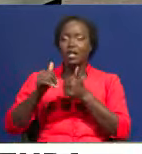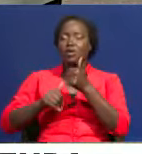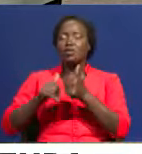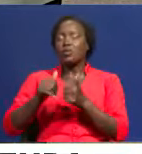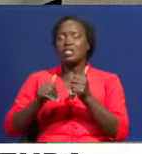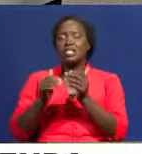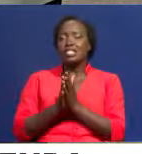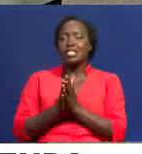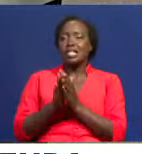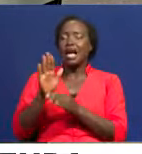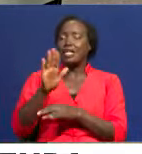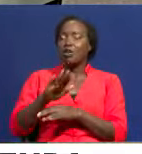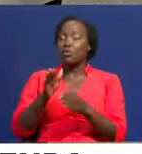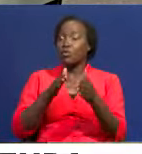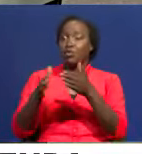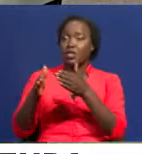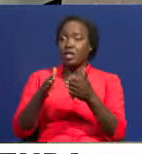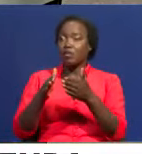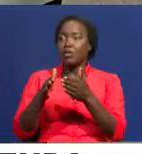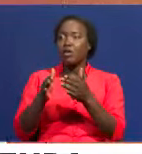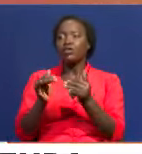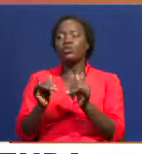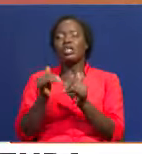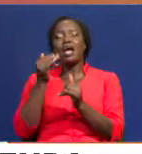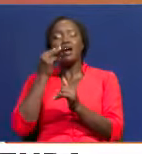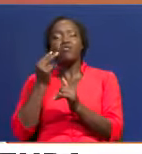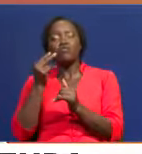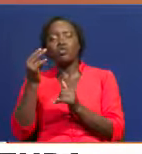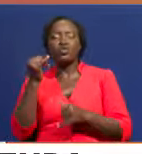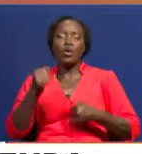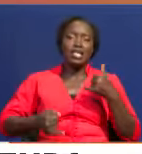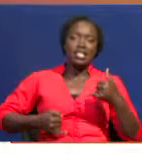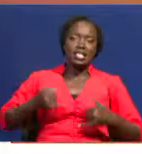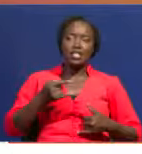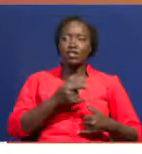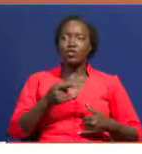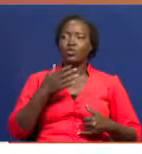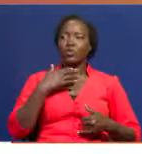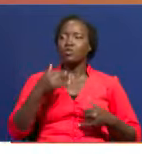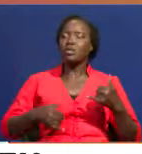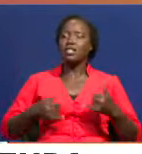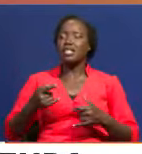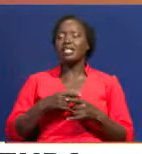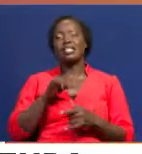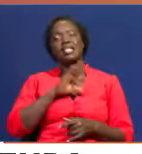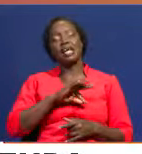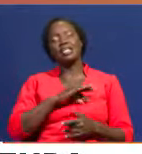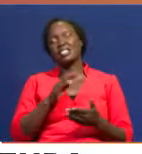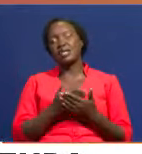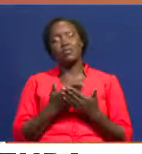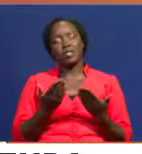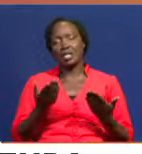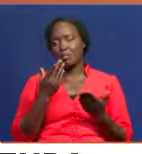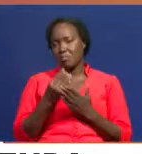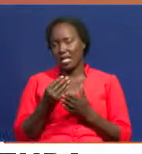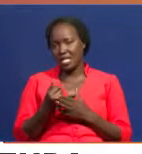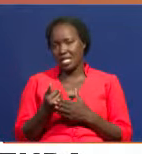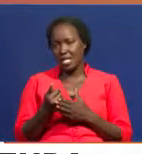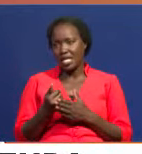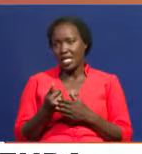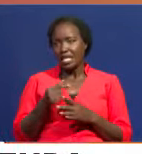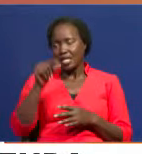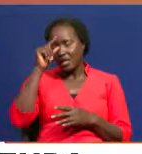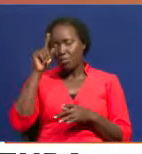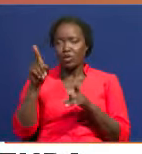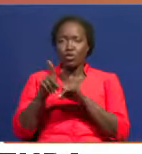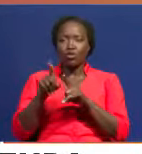creative platform for them to air their views and for them to entertain those who want to be entertained, and then they earn some small monies. The government should